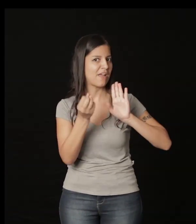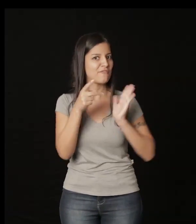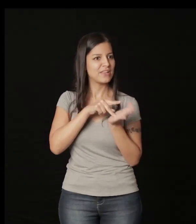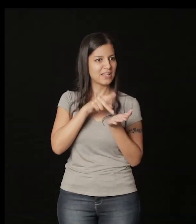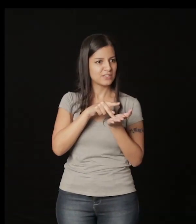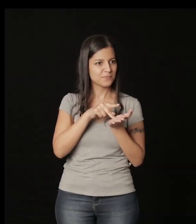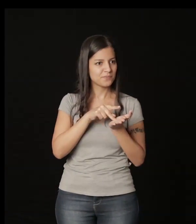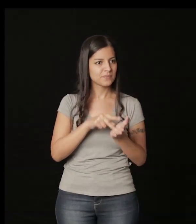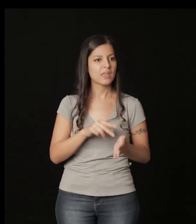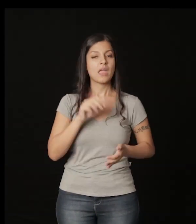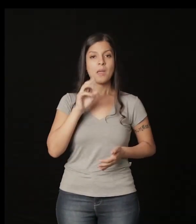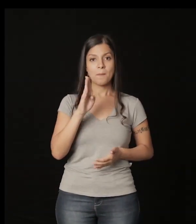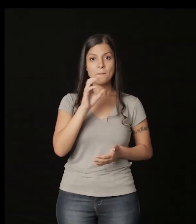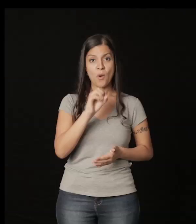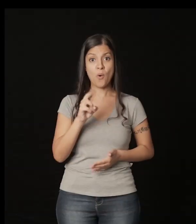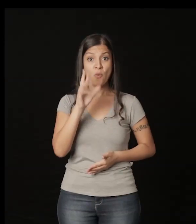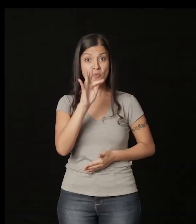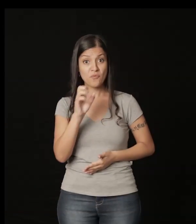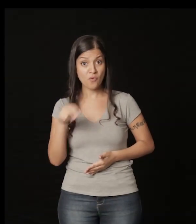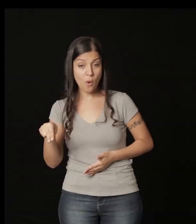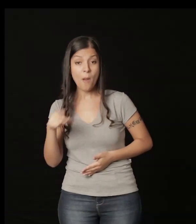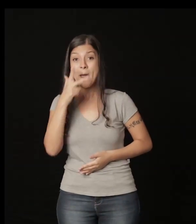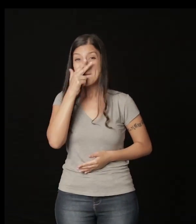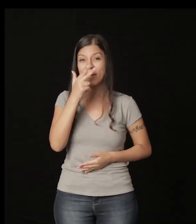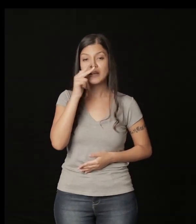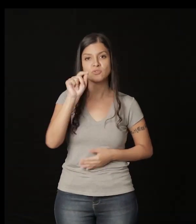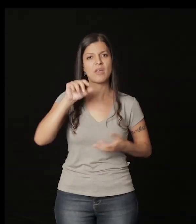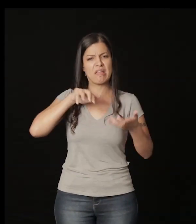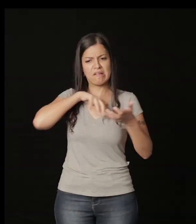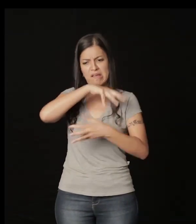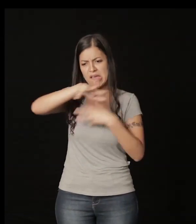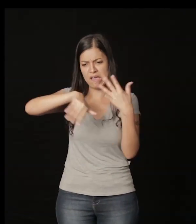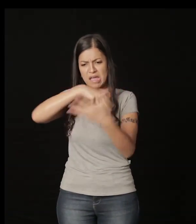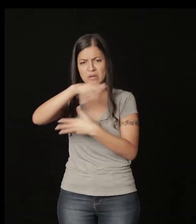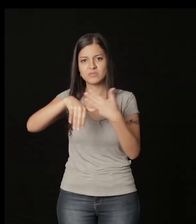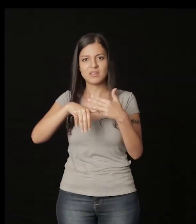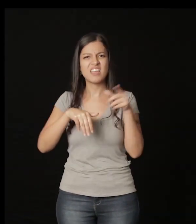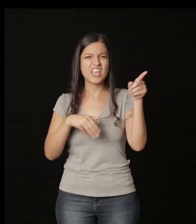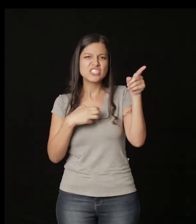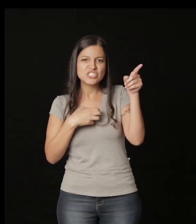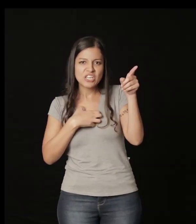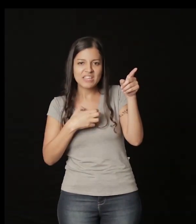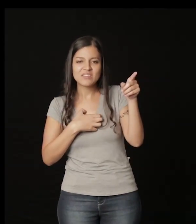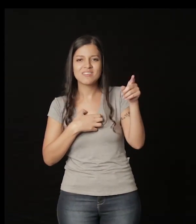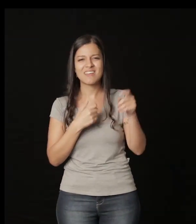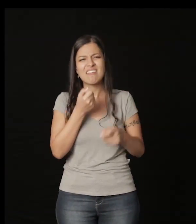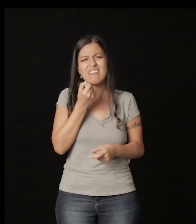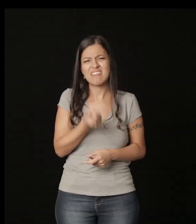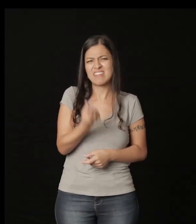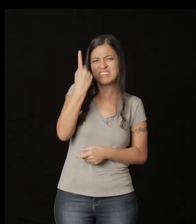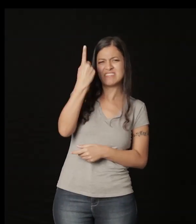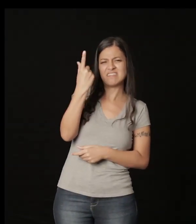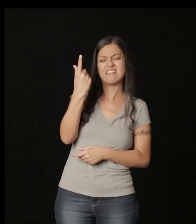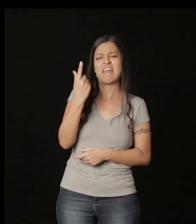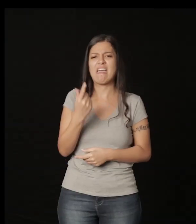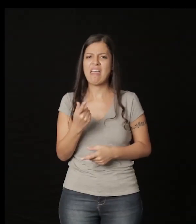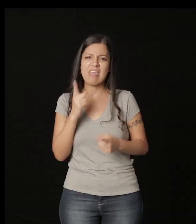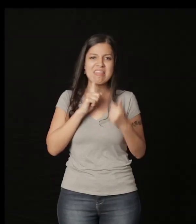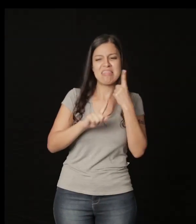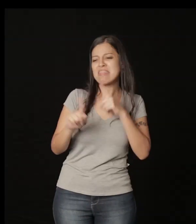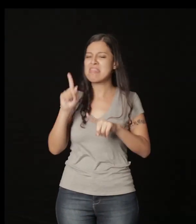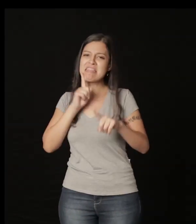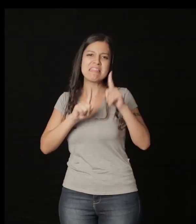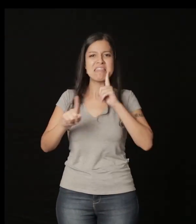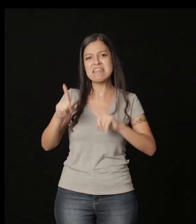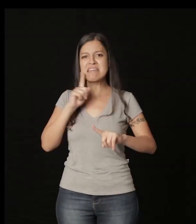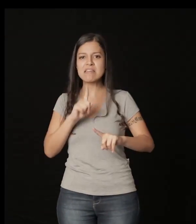essa figura desse bufuno parece um pouco, dentro daquela ordem, daquele caos, o fato dela ser essa pessoa ridícula, anárquica, ela